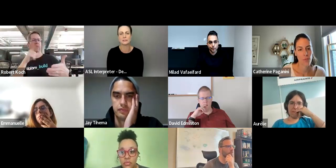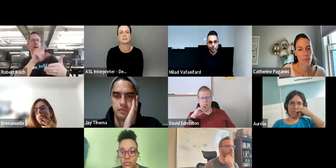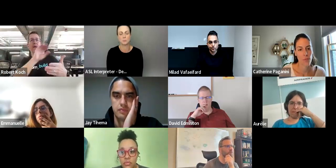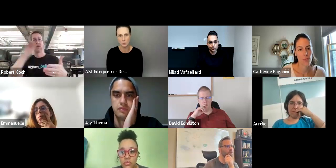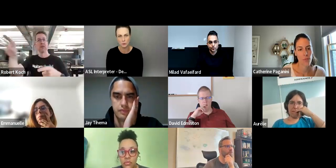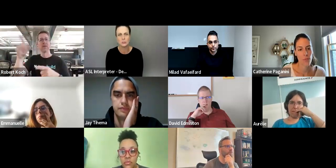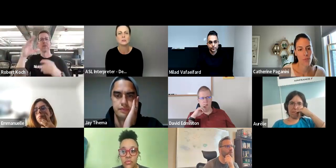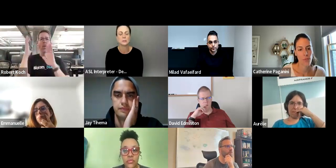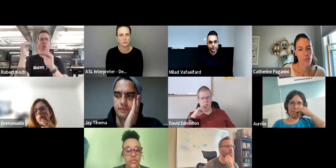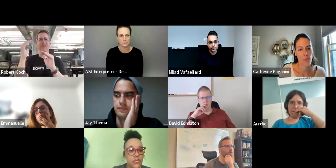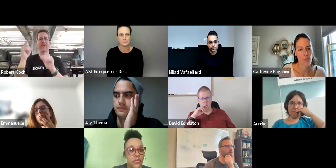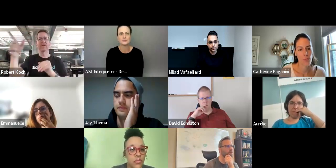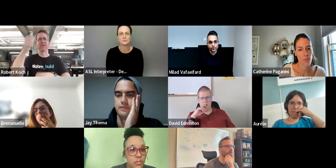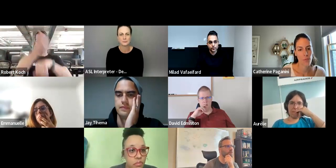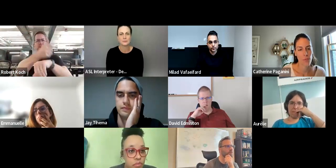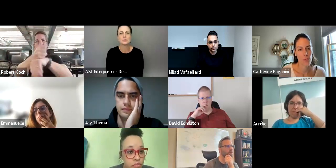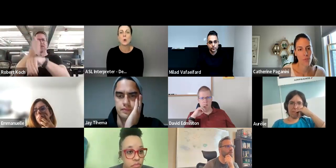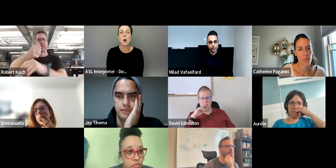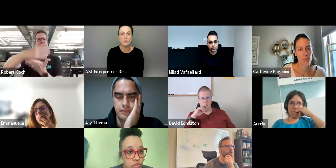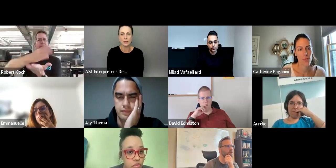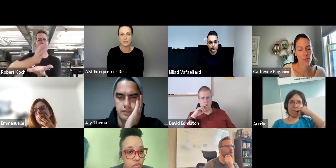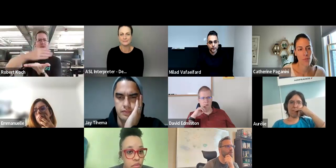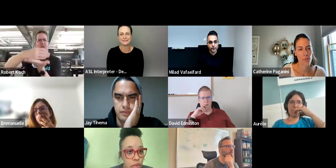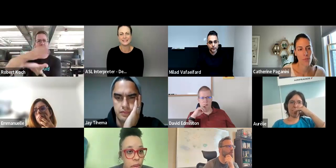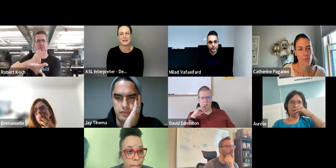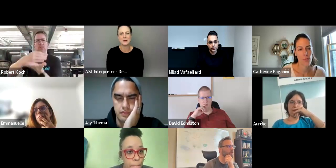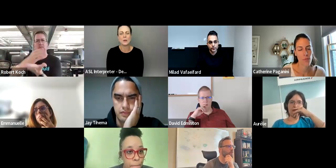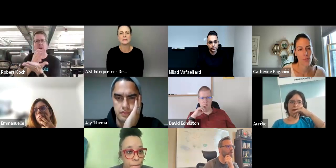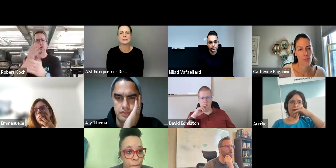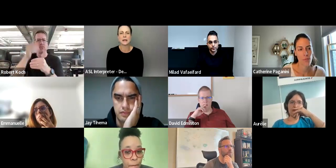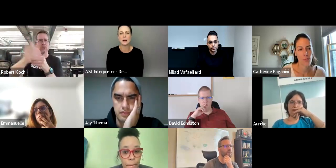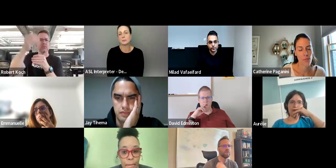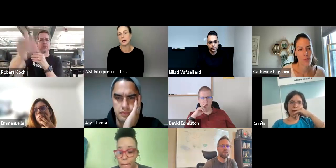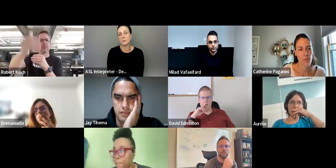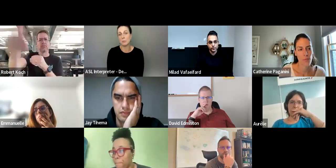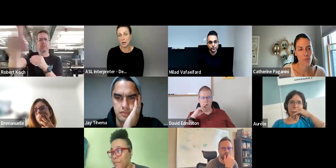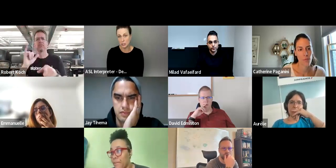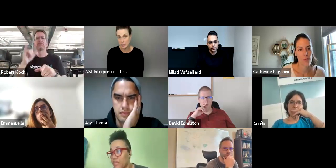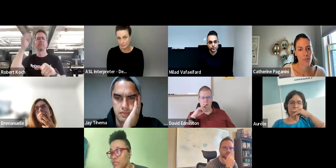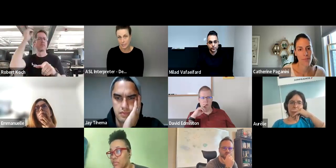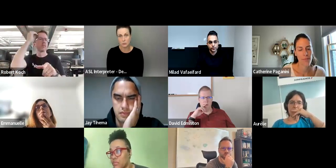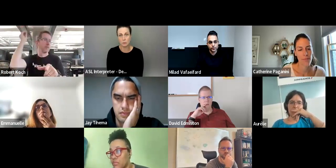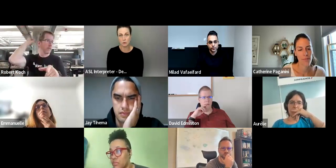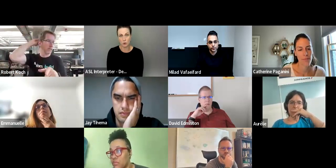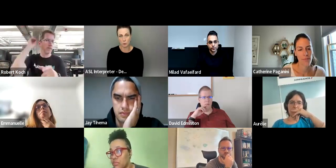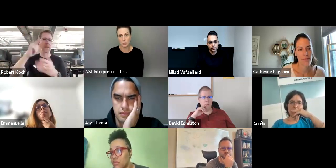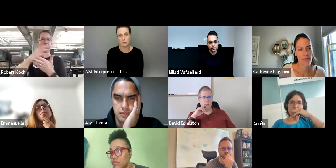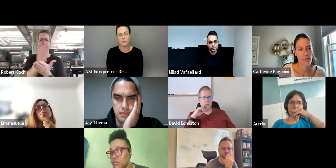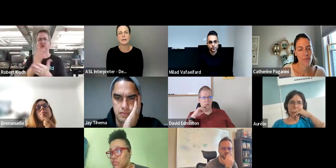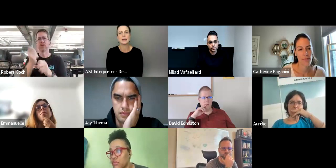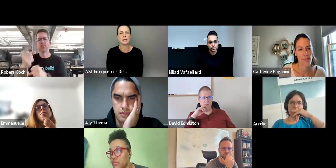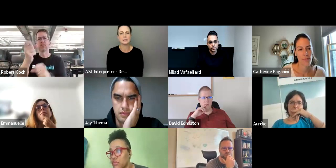be very accessible. So hopefully we can set up a budget as we move